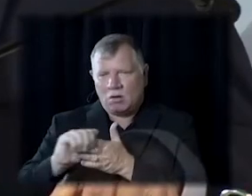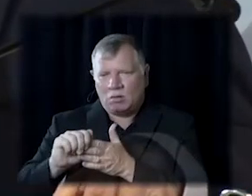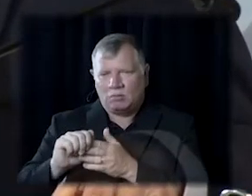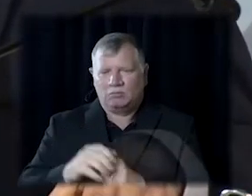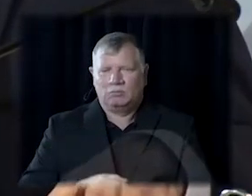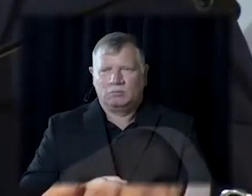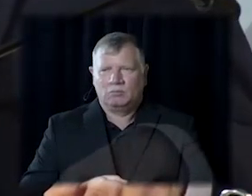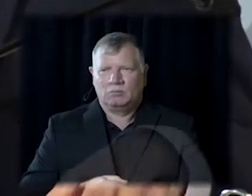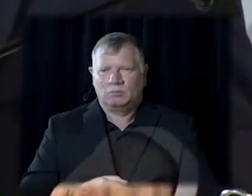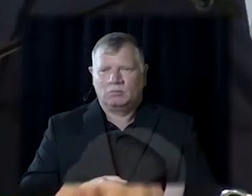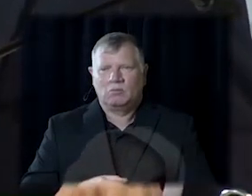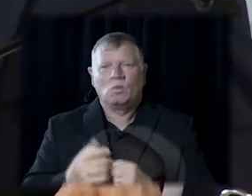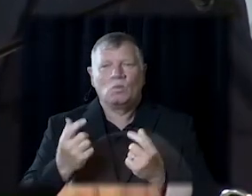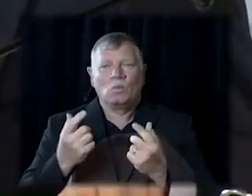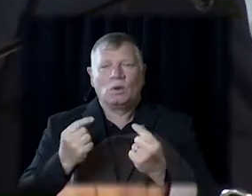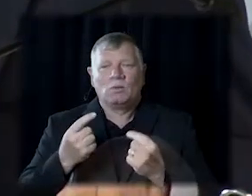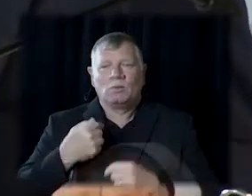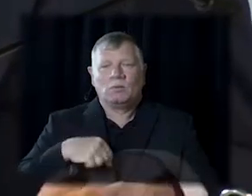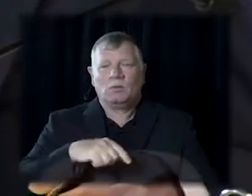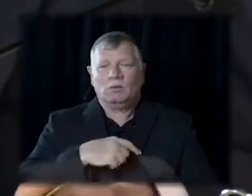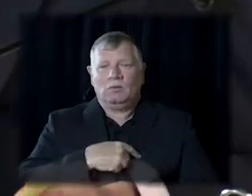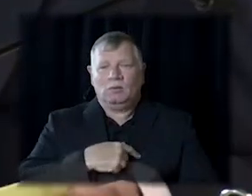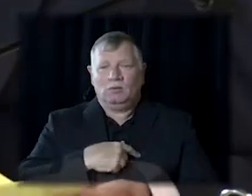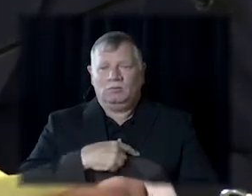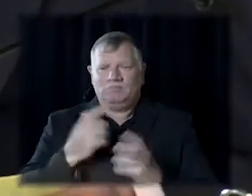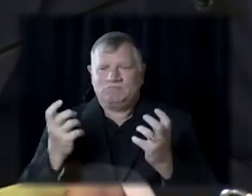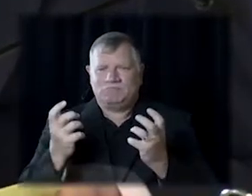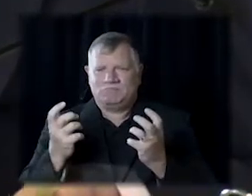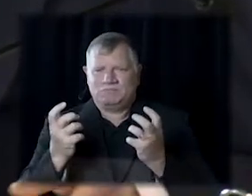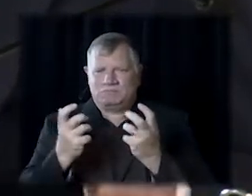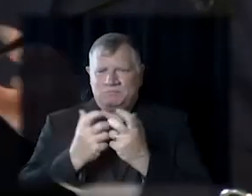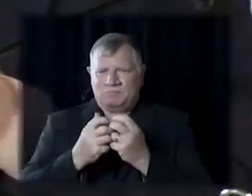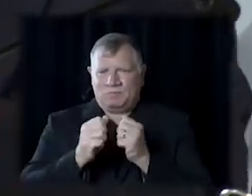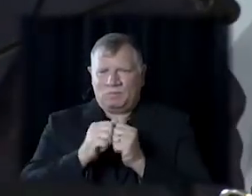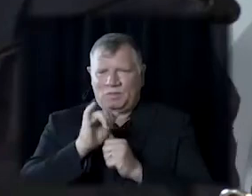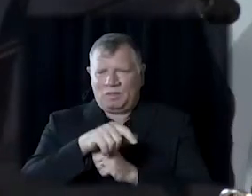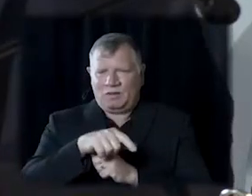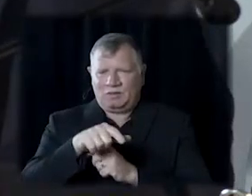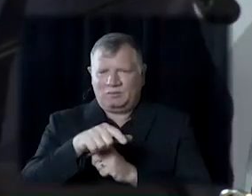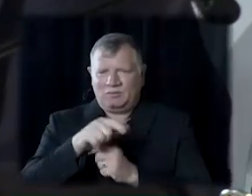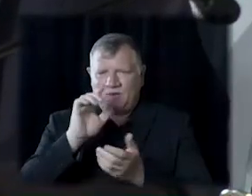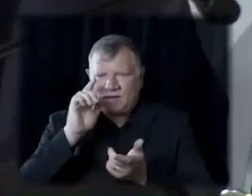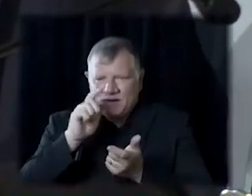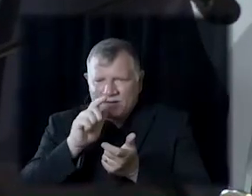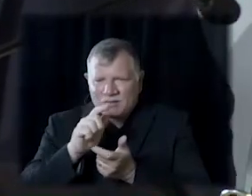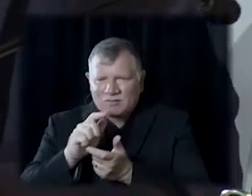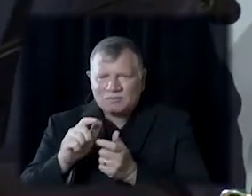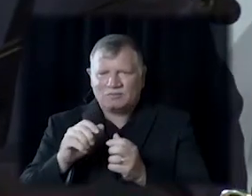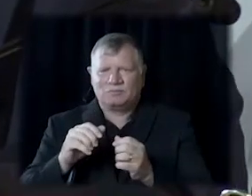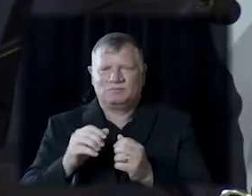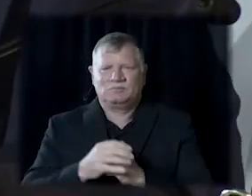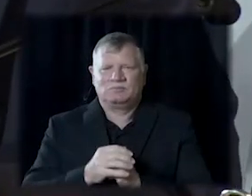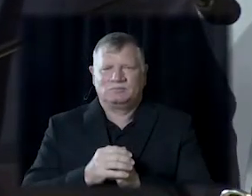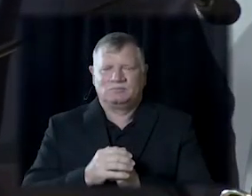What we did was we pared that amount down through various